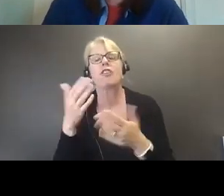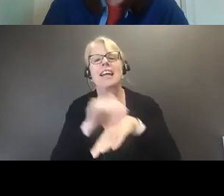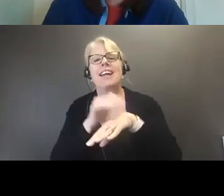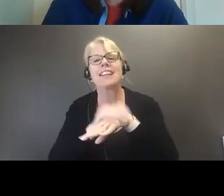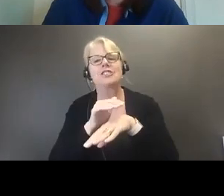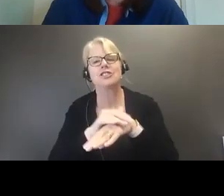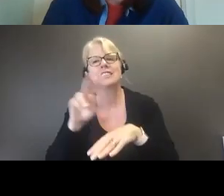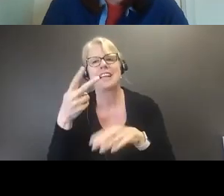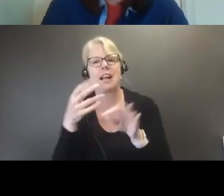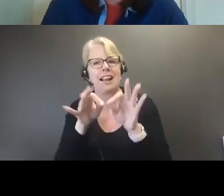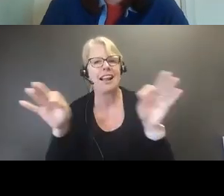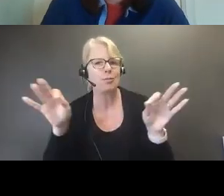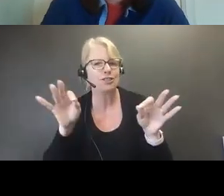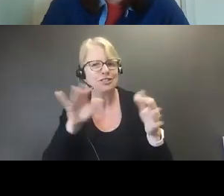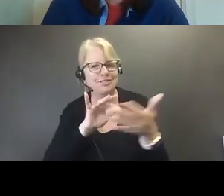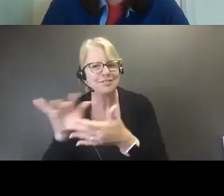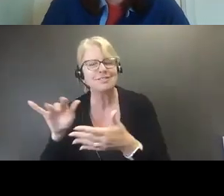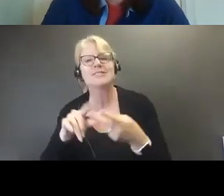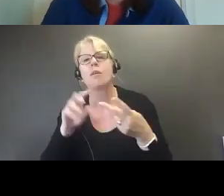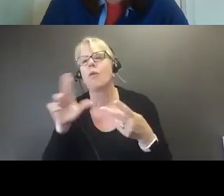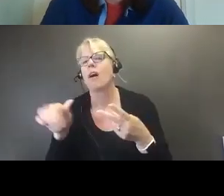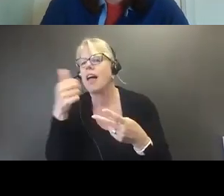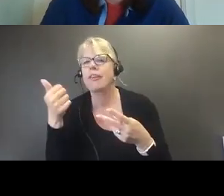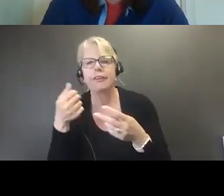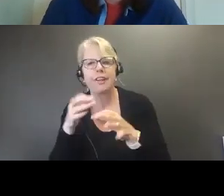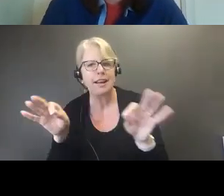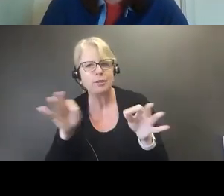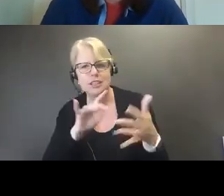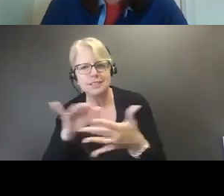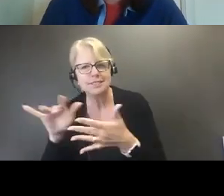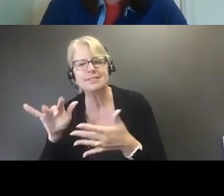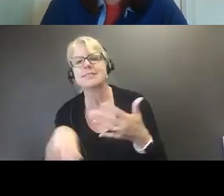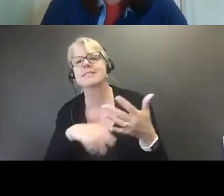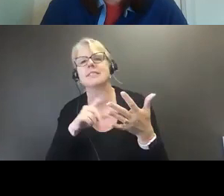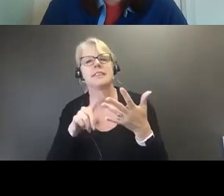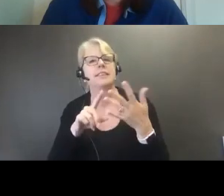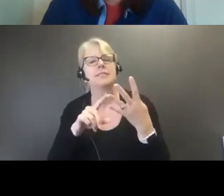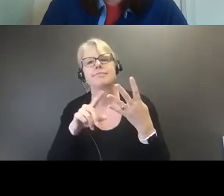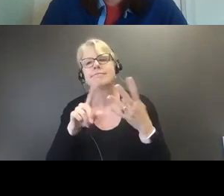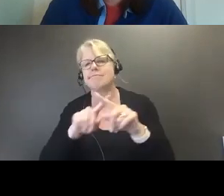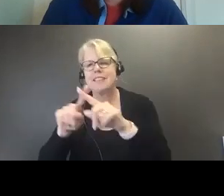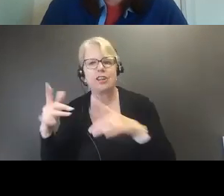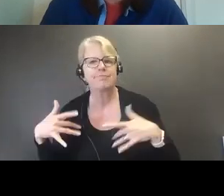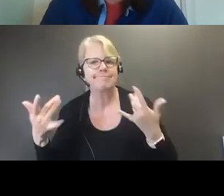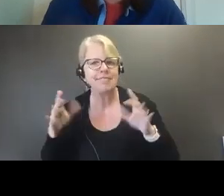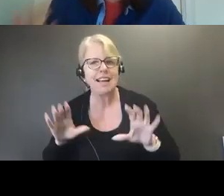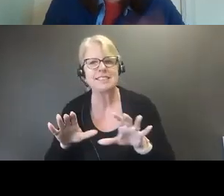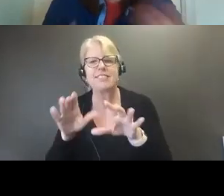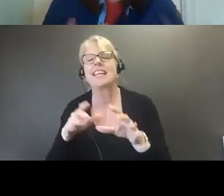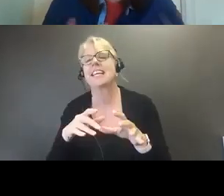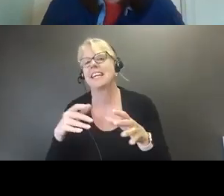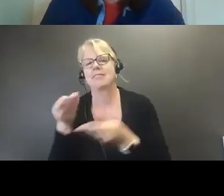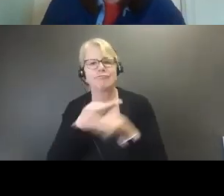language programming, or programming in other languages, as well as you know, different kinds of activities, and they're just